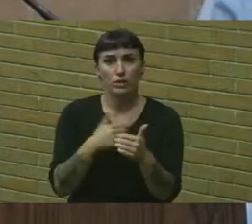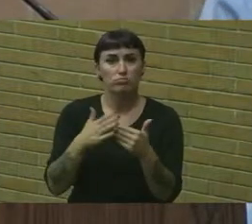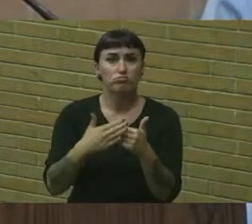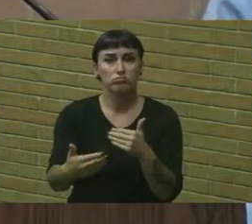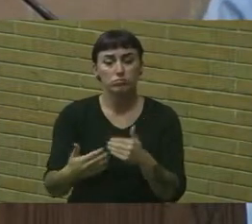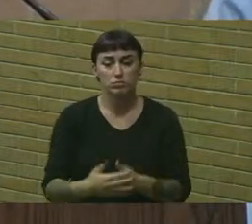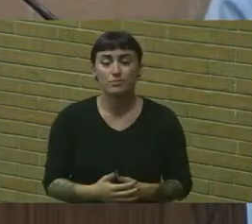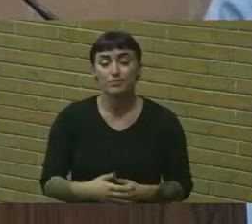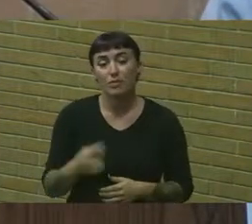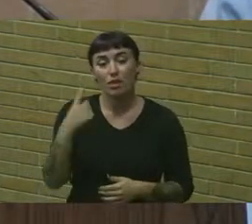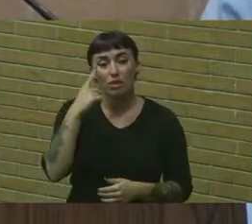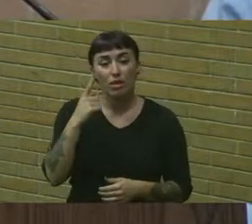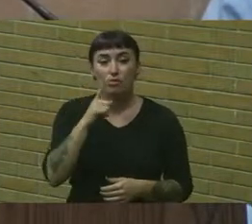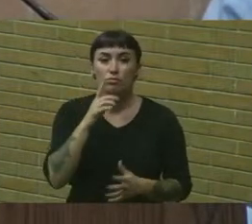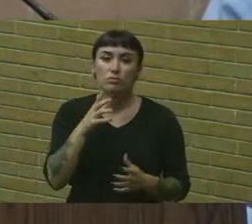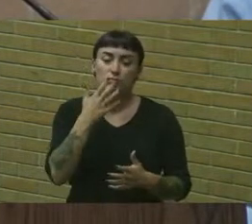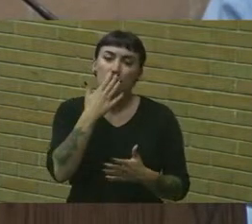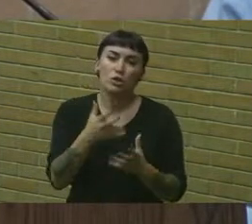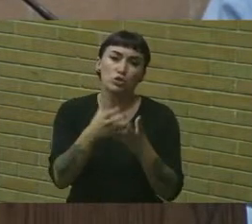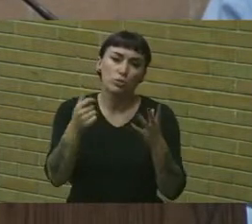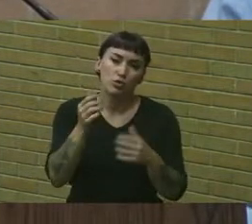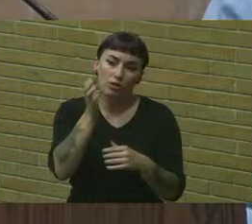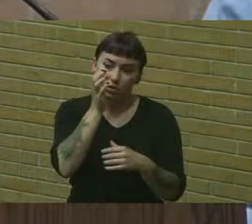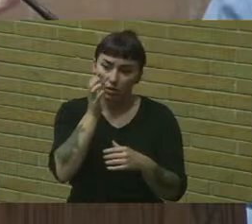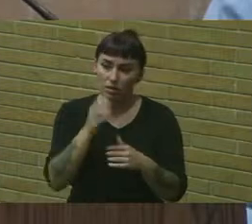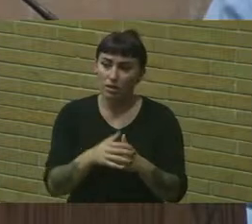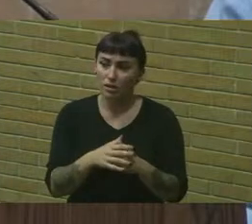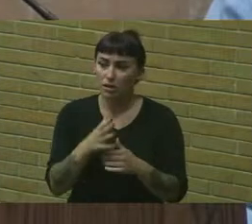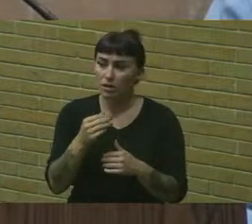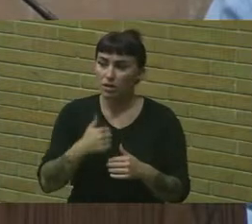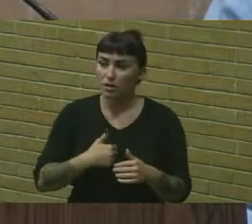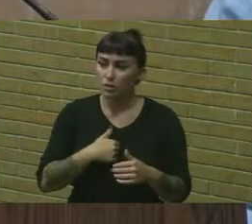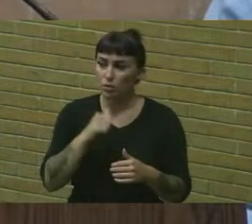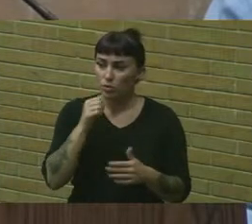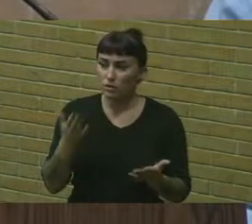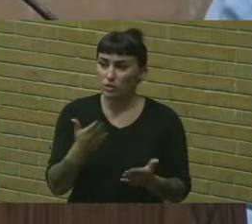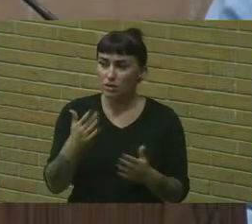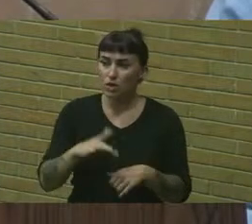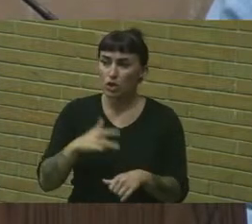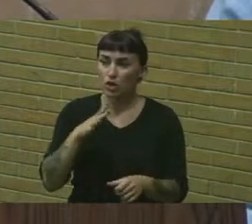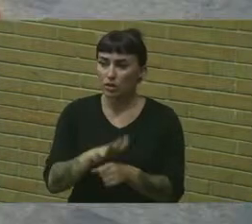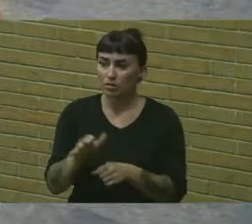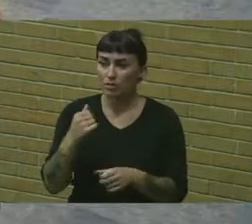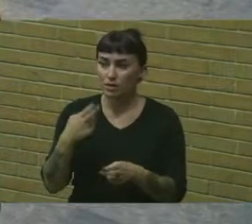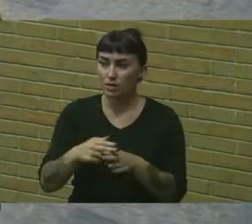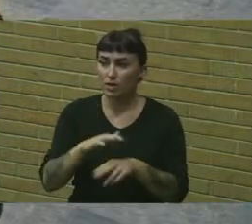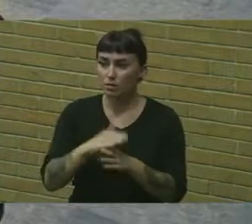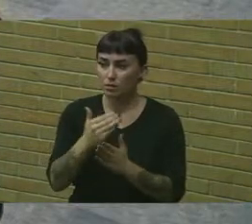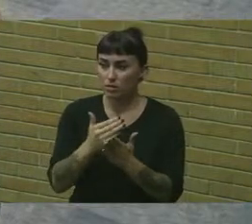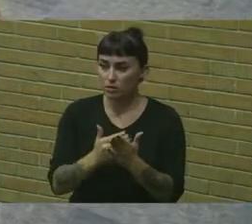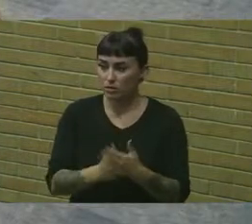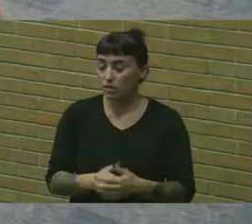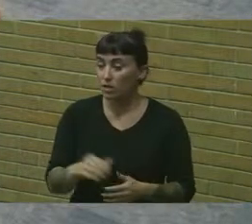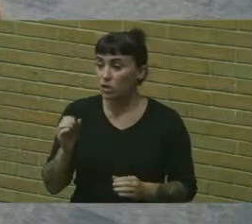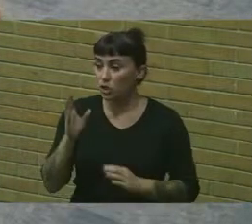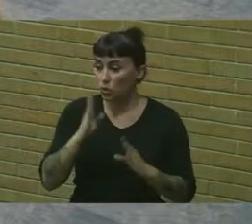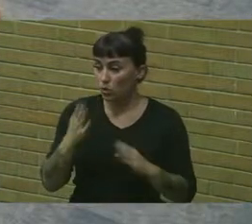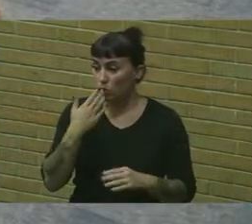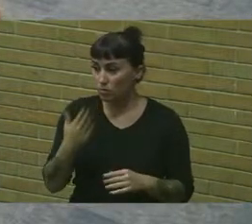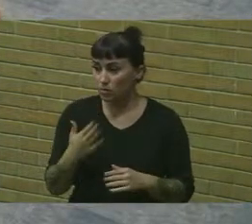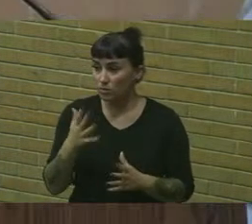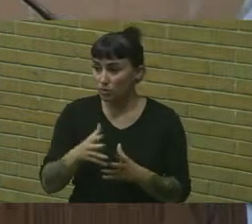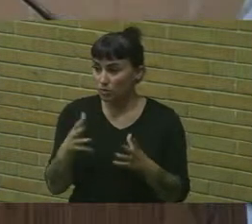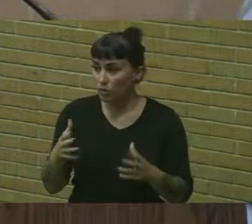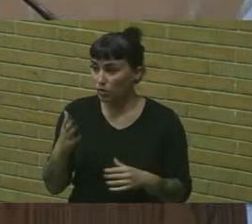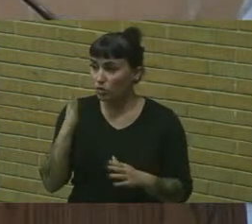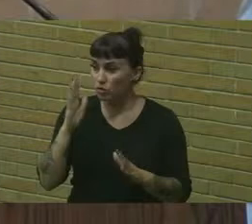forward. And I thank you so much for listening. And sorry I wasn't here early enough to get my name on the list. No worries. Thank you very much. But it's great to